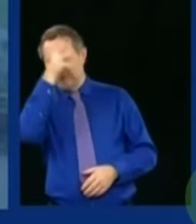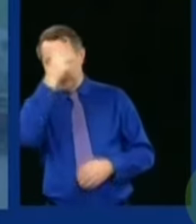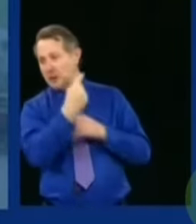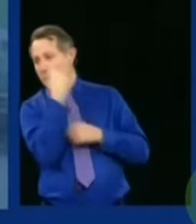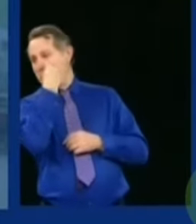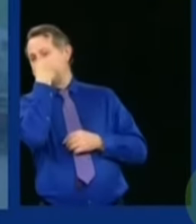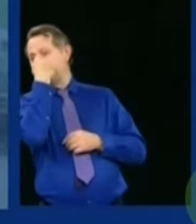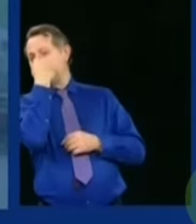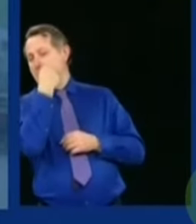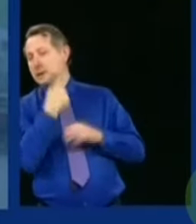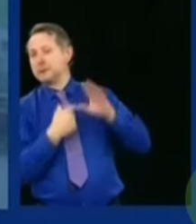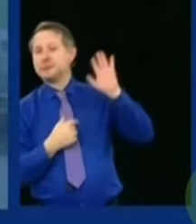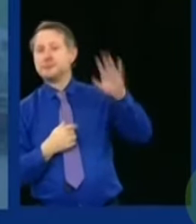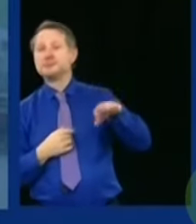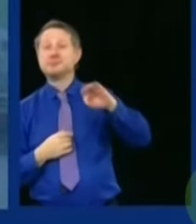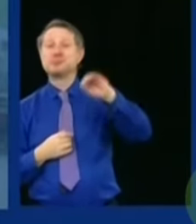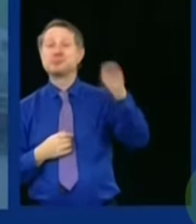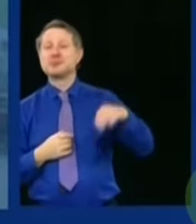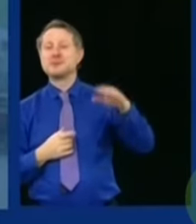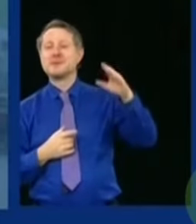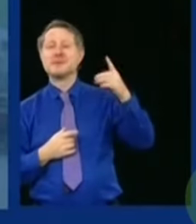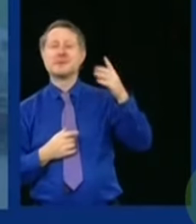advice communicates.